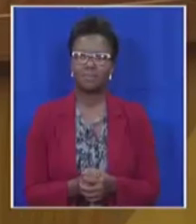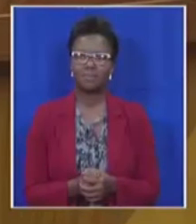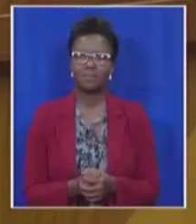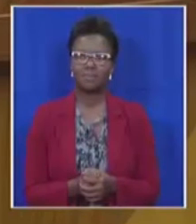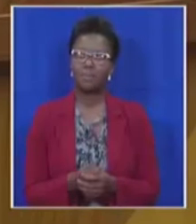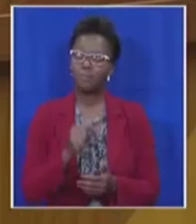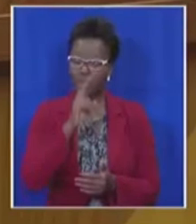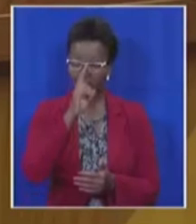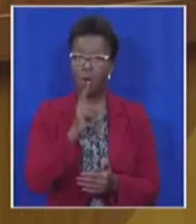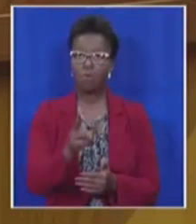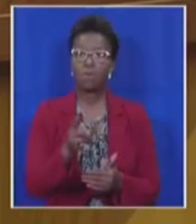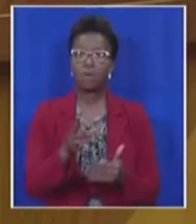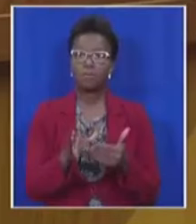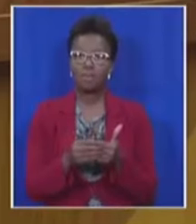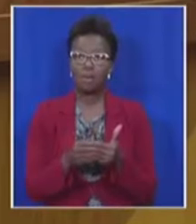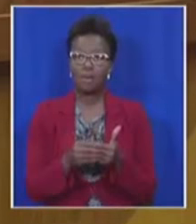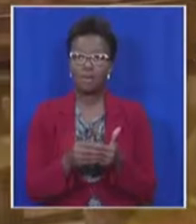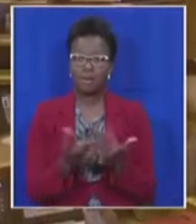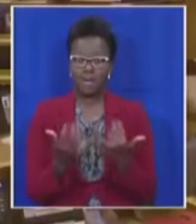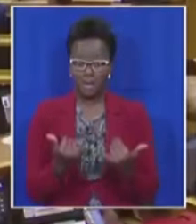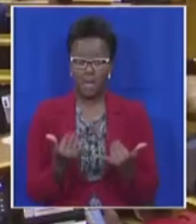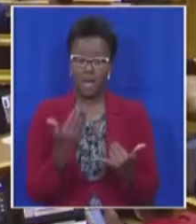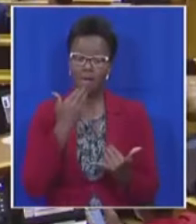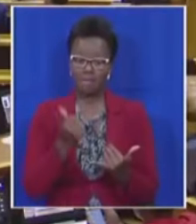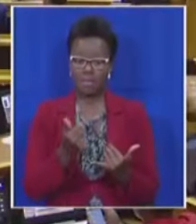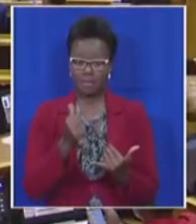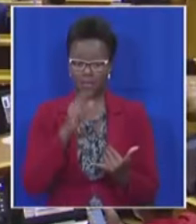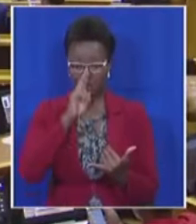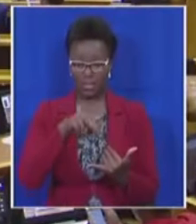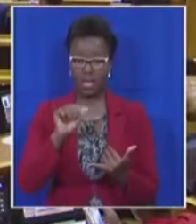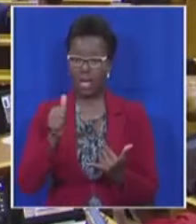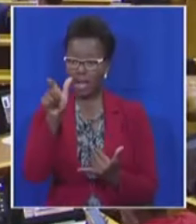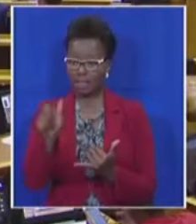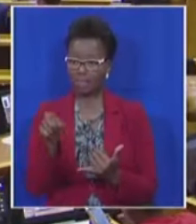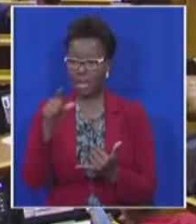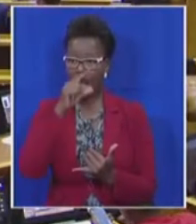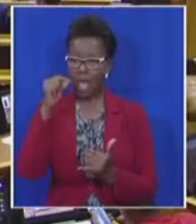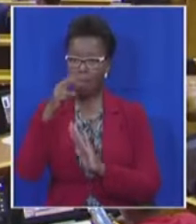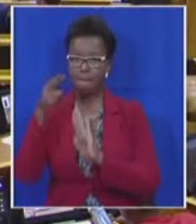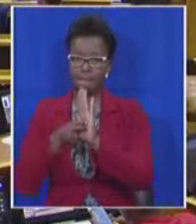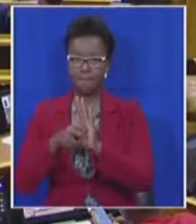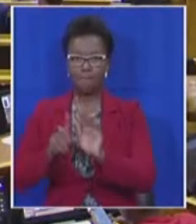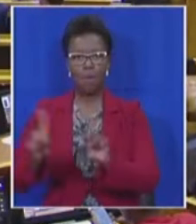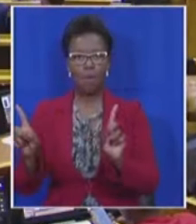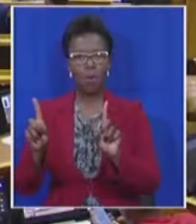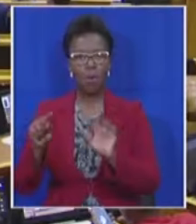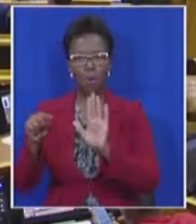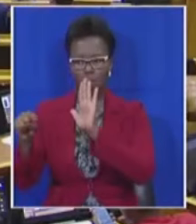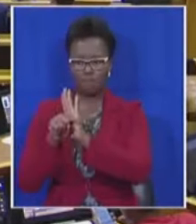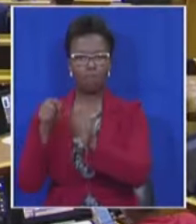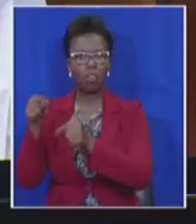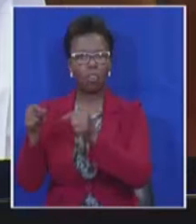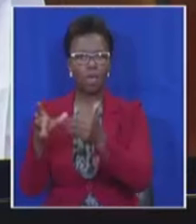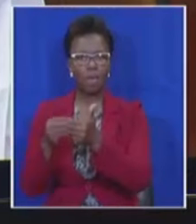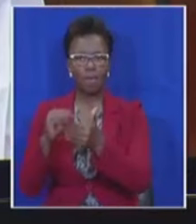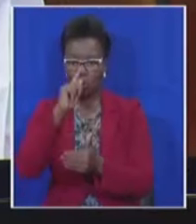Honourable Member, we should not impute improper motives on other members or cast aspersions